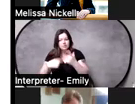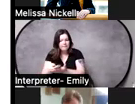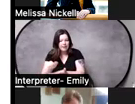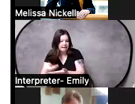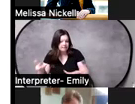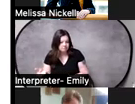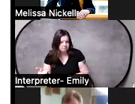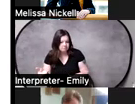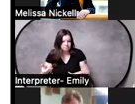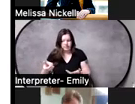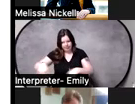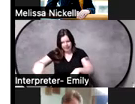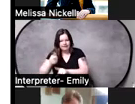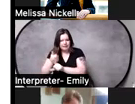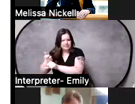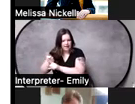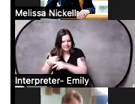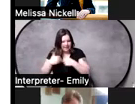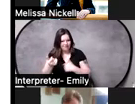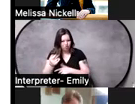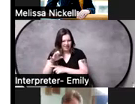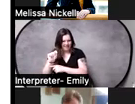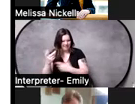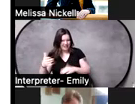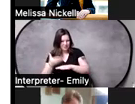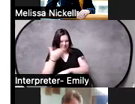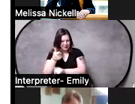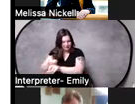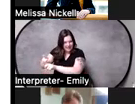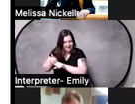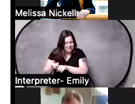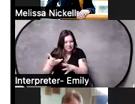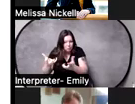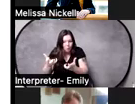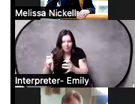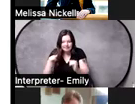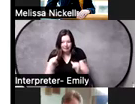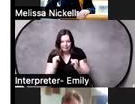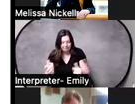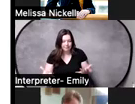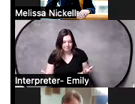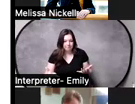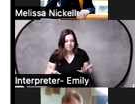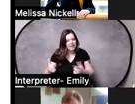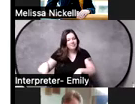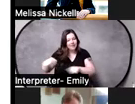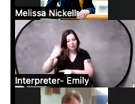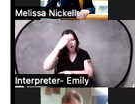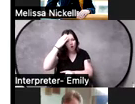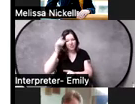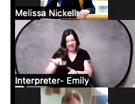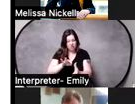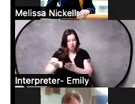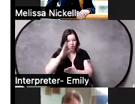get their own grants funded. Okay, so reviewers understand that the scores that they give are really going to impact